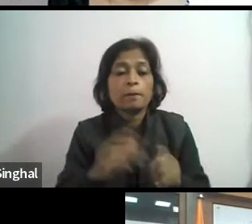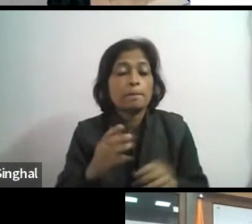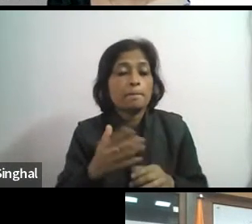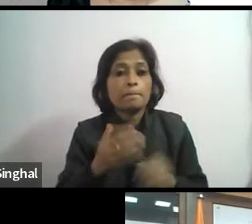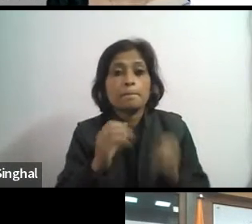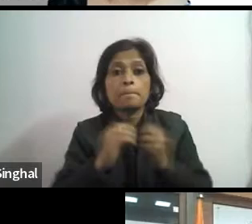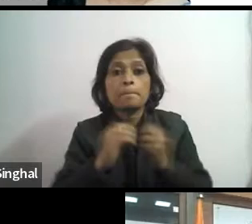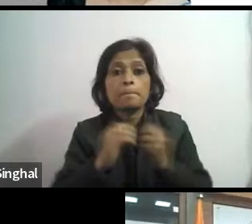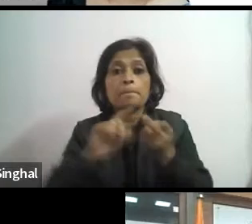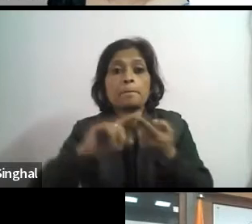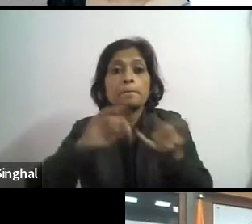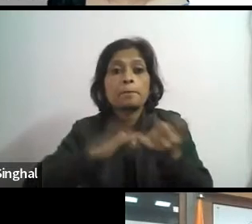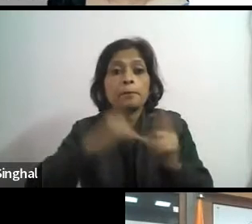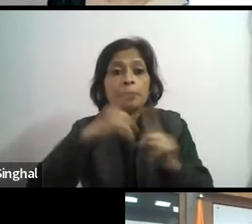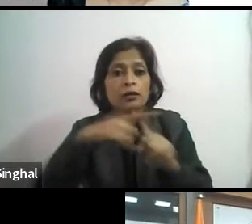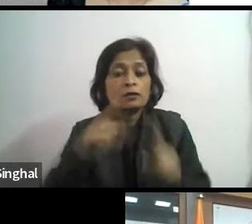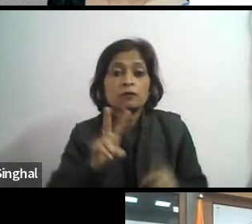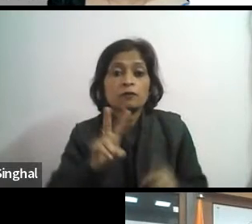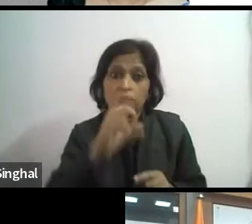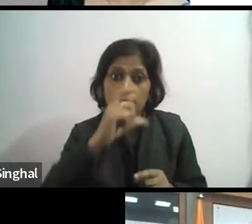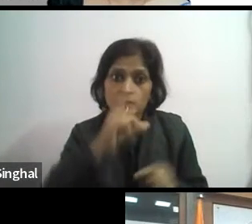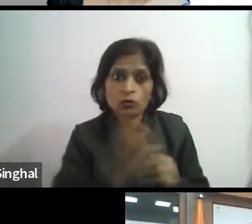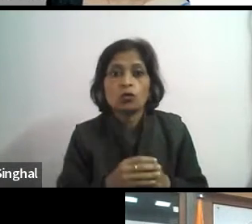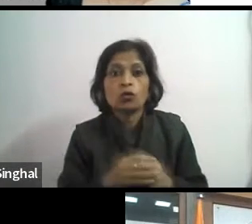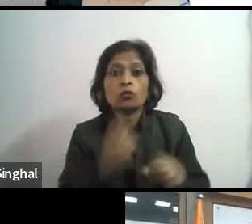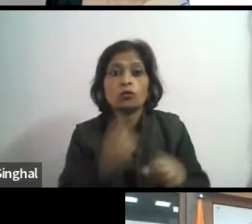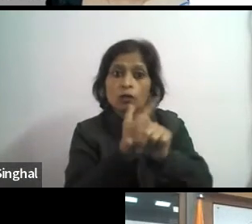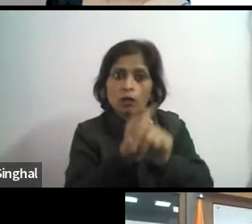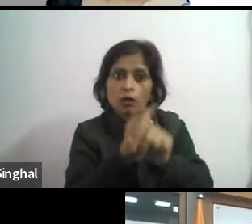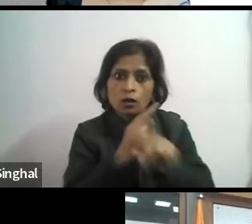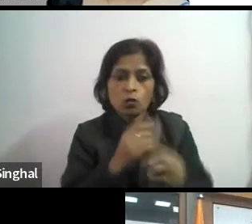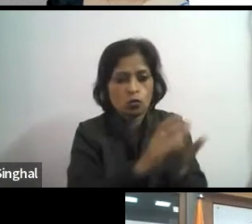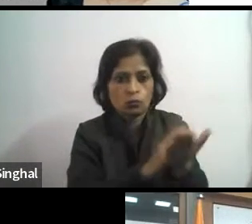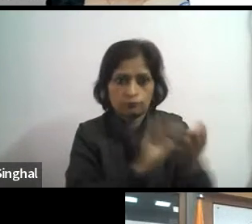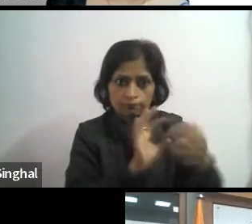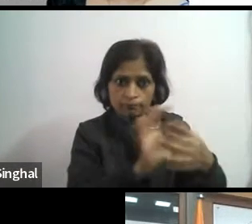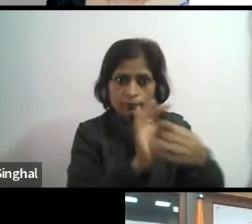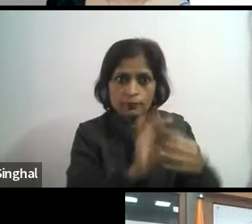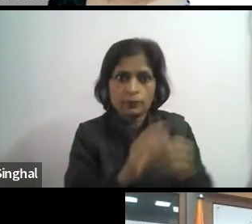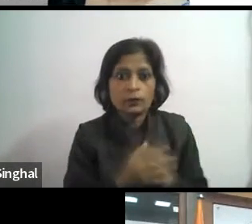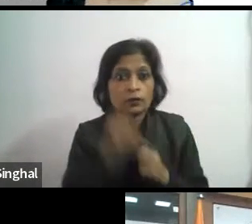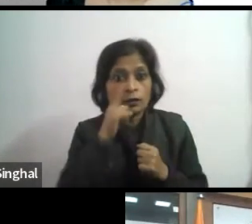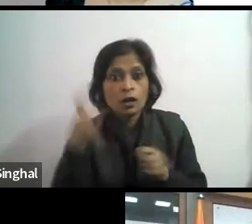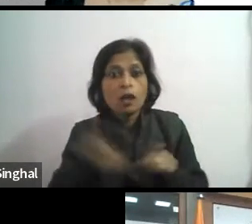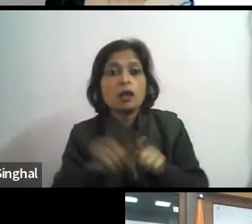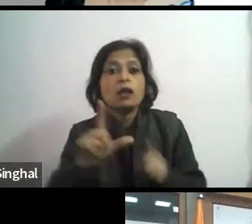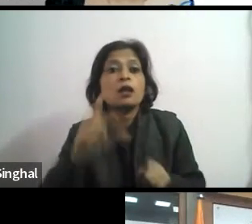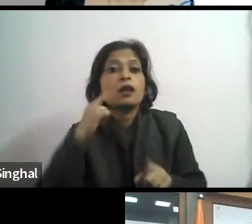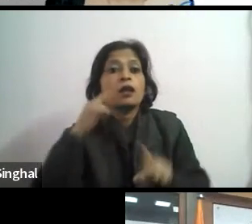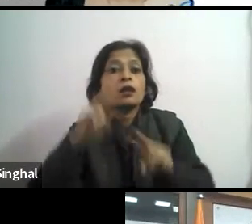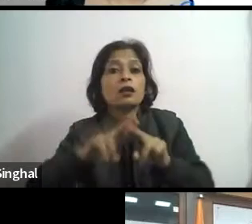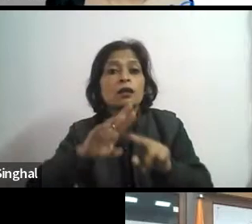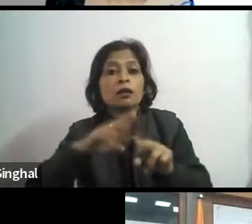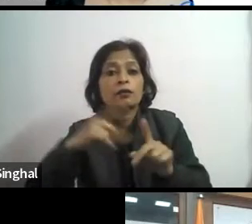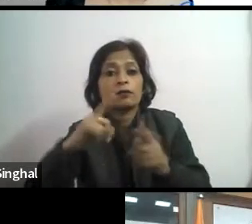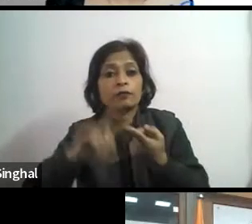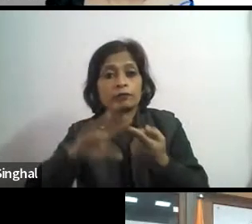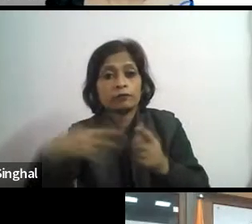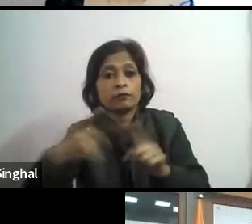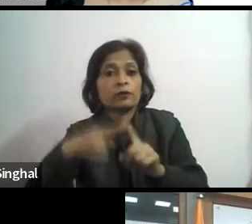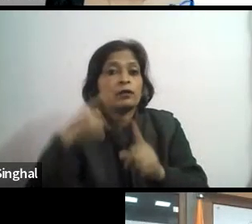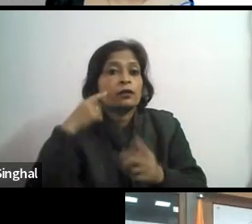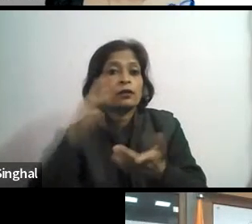of Open and Distance Learning. She has also been conferred a Lifetime Achievement Award by All India